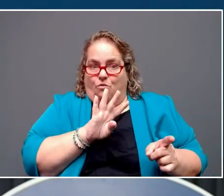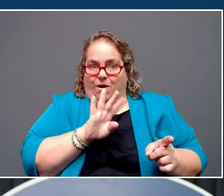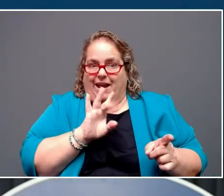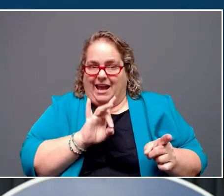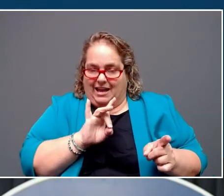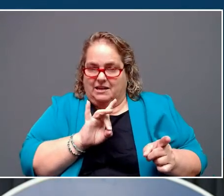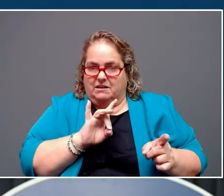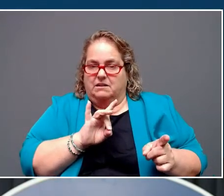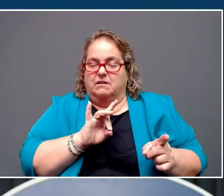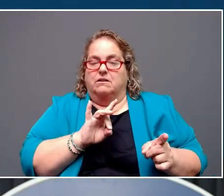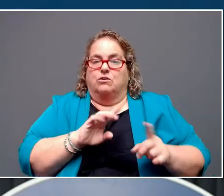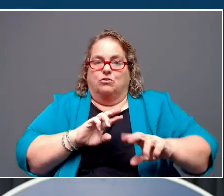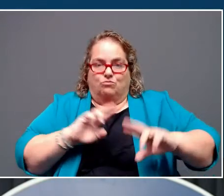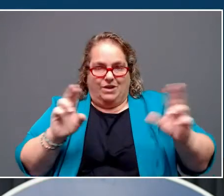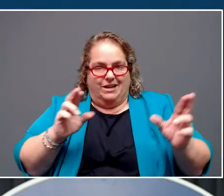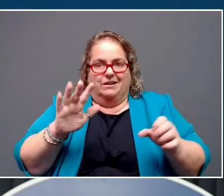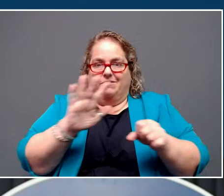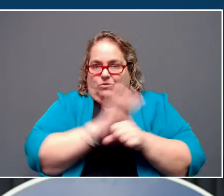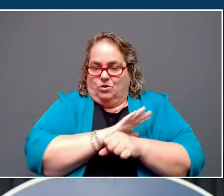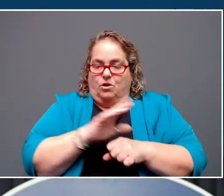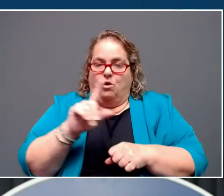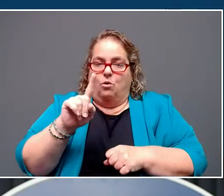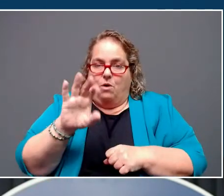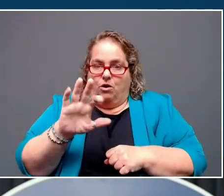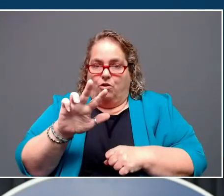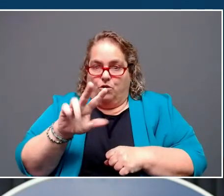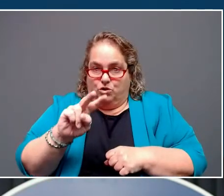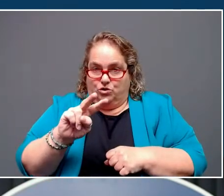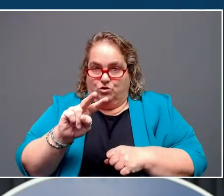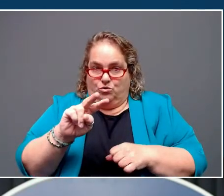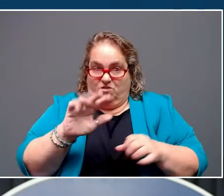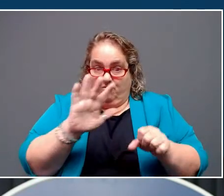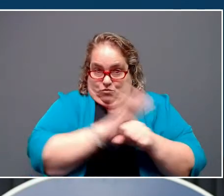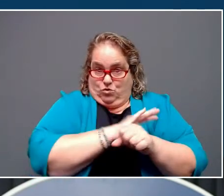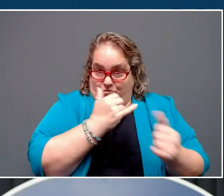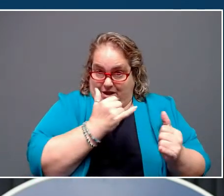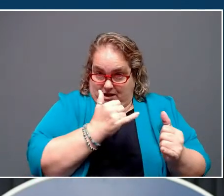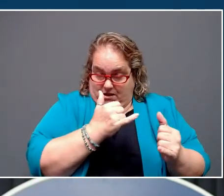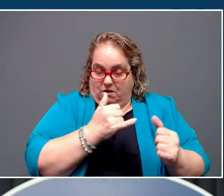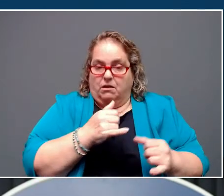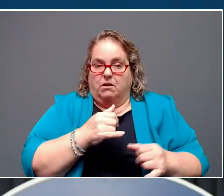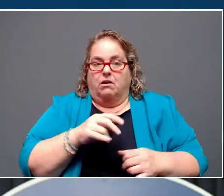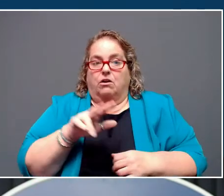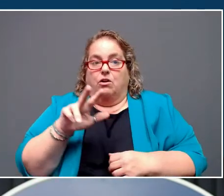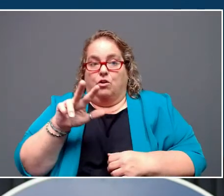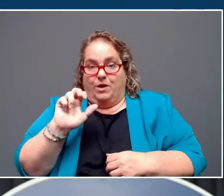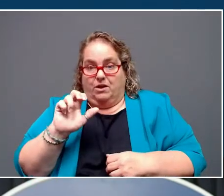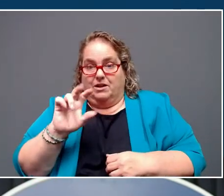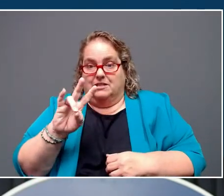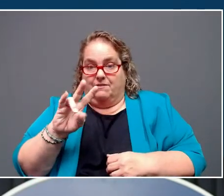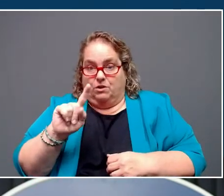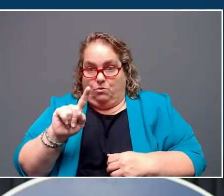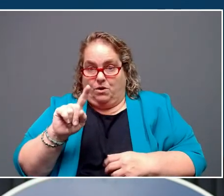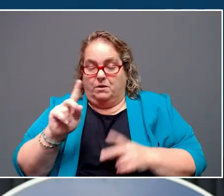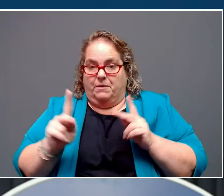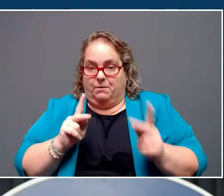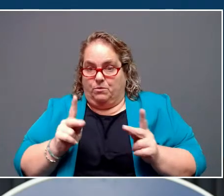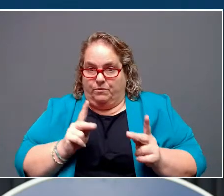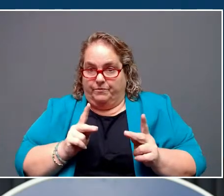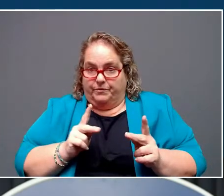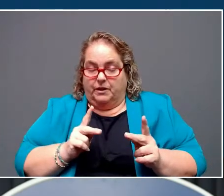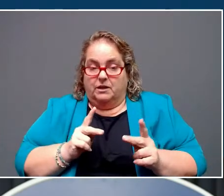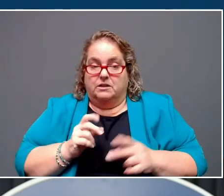site, 132 are occupied right now, sheltering 371 individuals. Now, I want to talk about